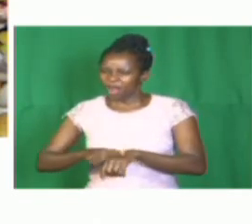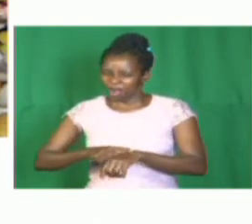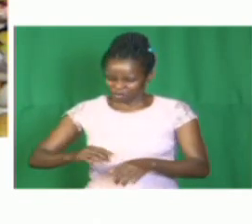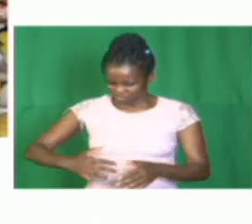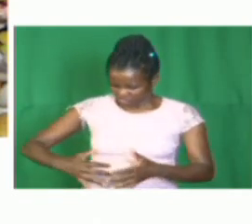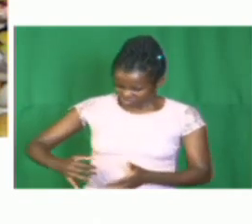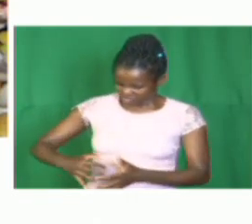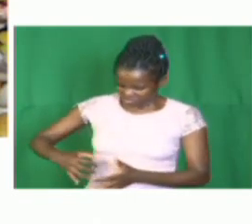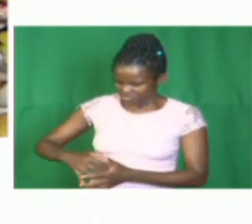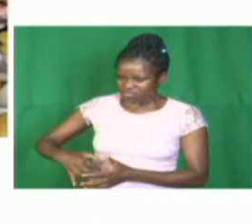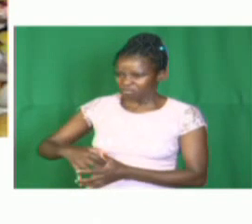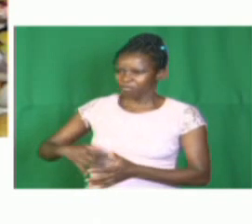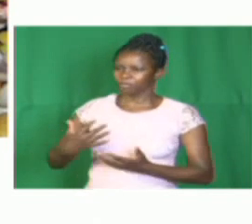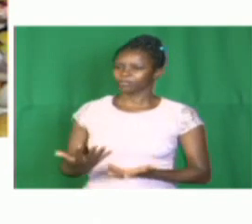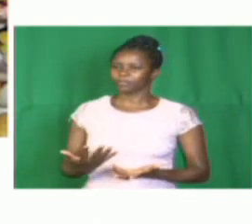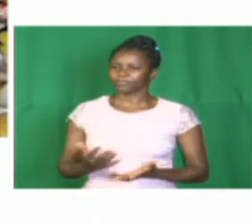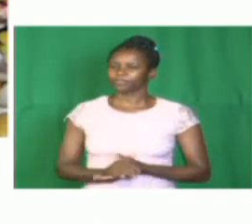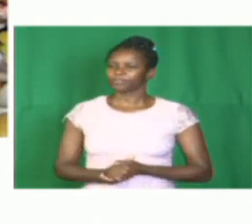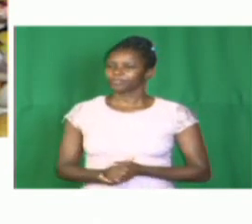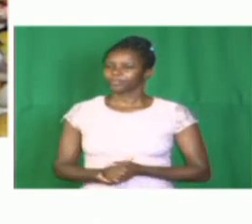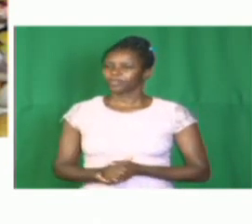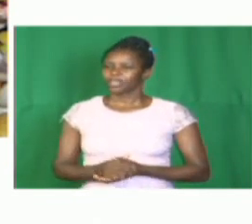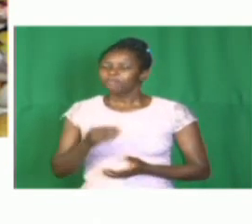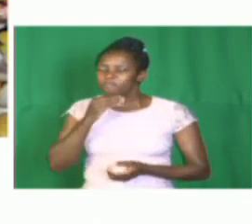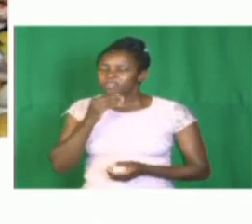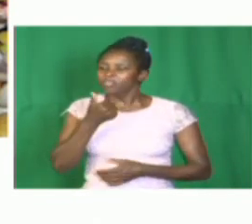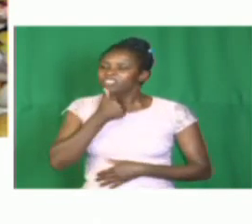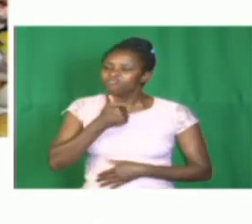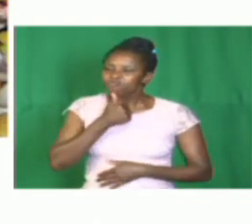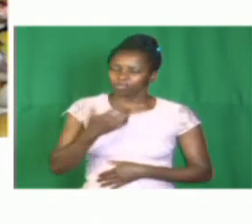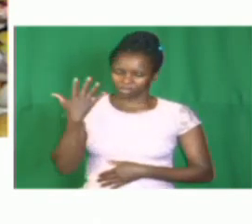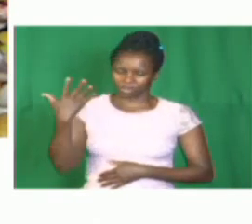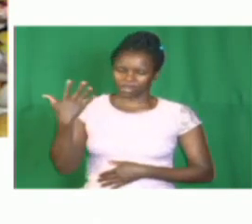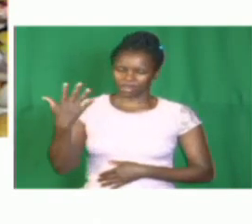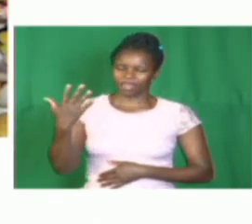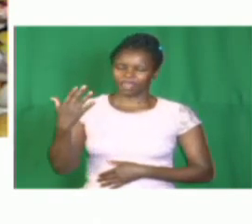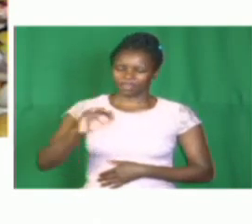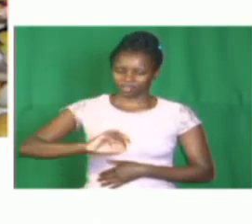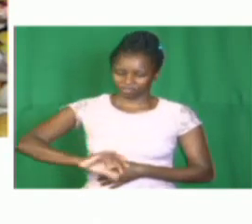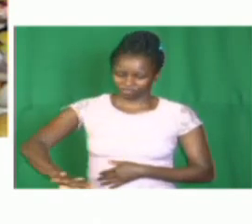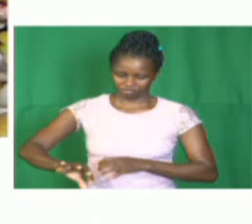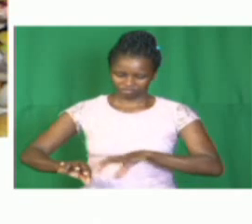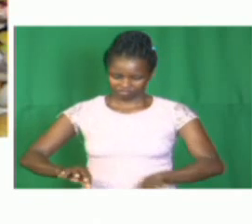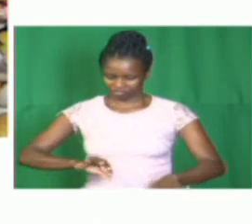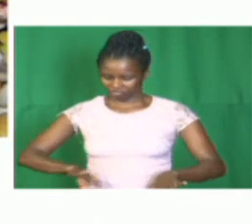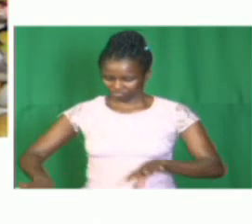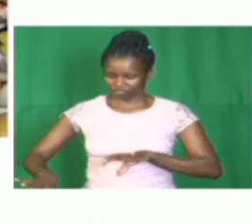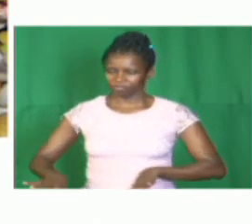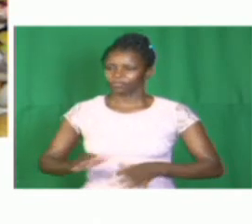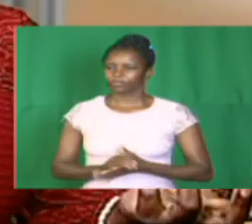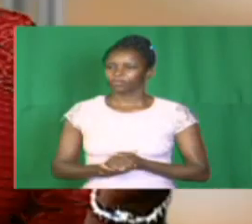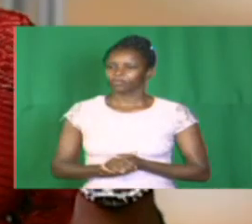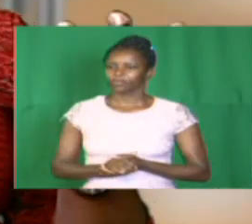So in this case, dear learners, we can sort this mixture using our hands. So